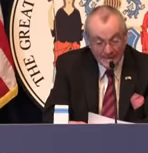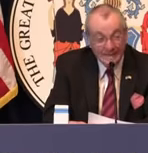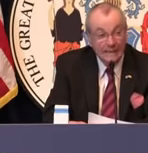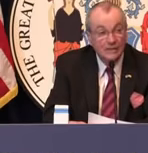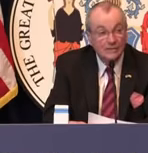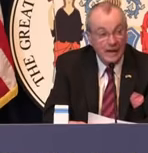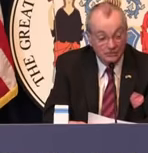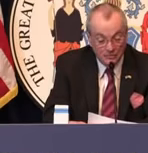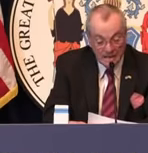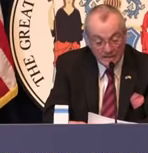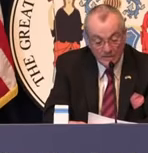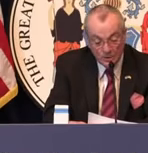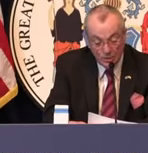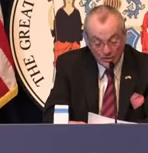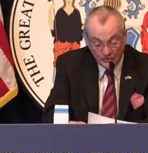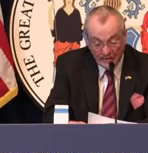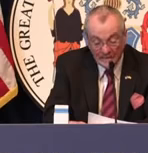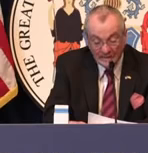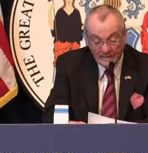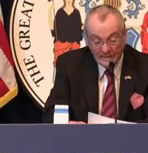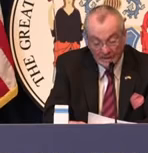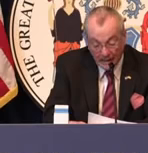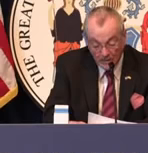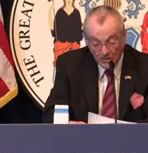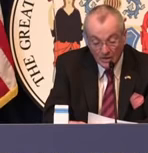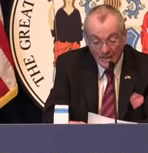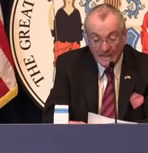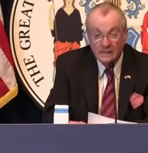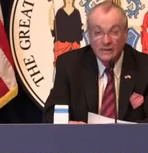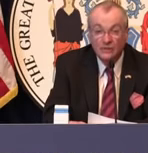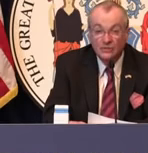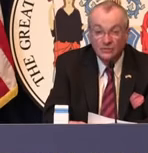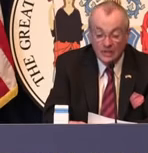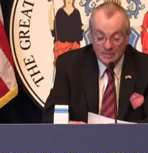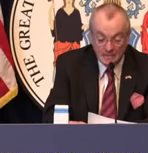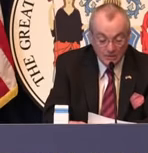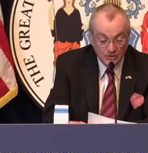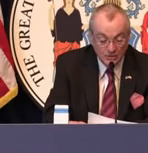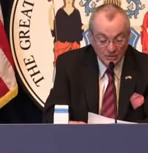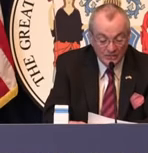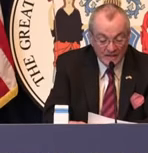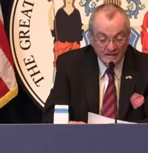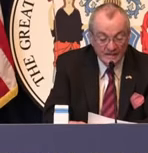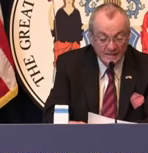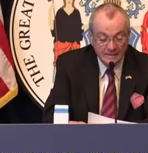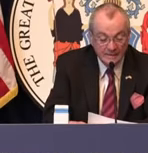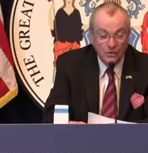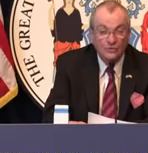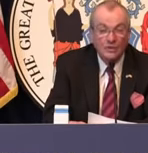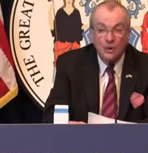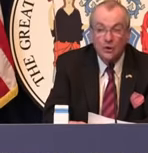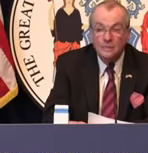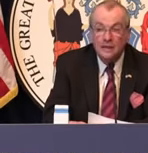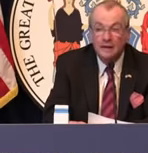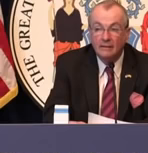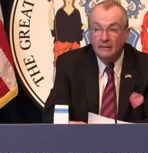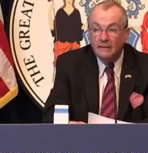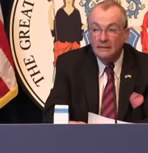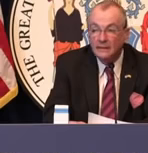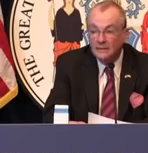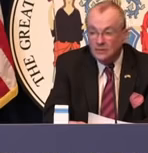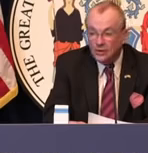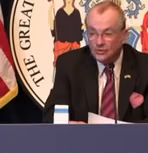problem, it exacerbated the long-standing, underlying systemic issues affecting nursing home